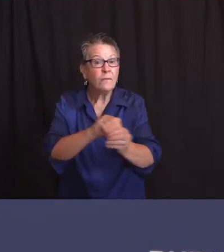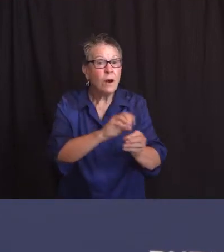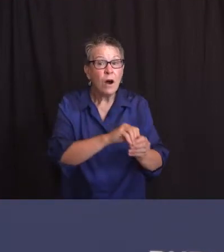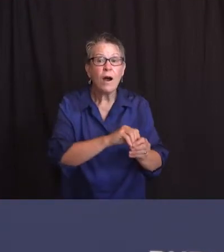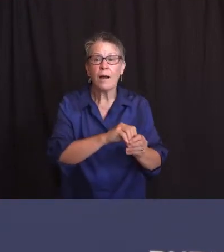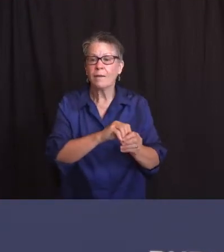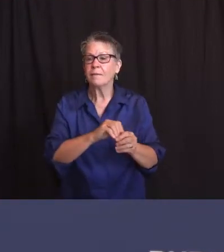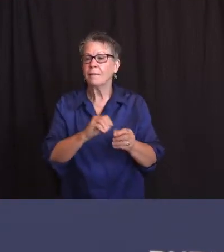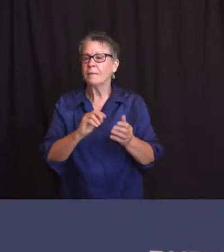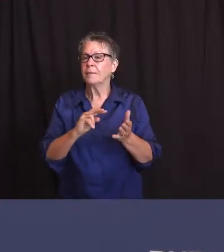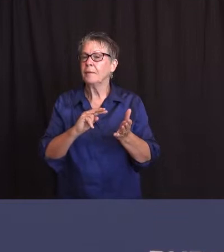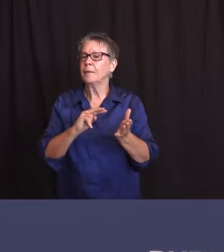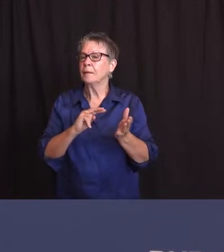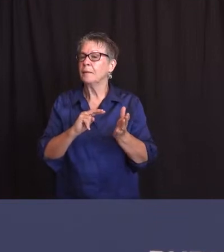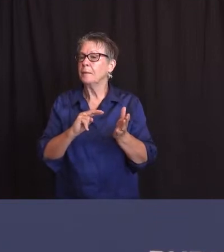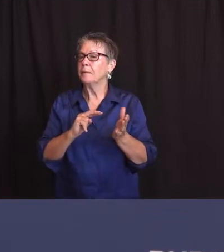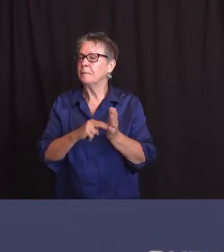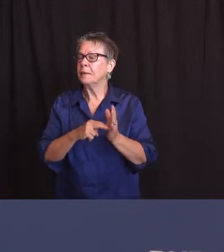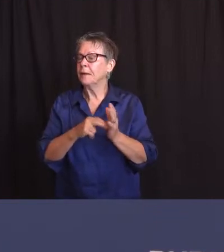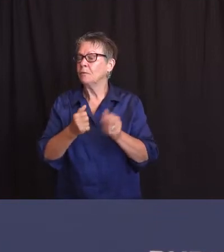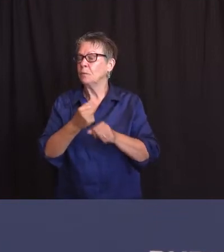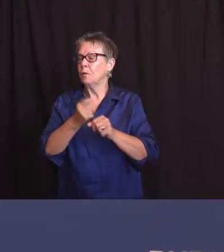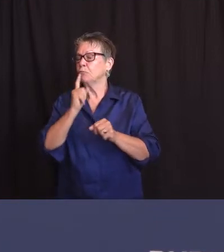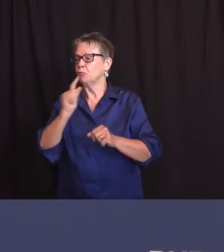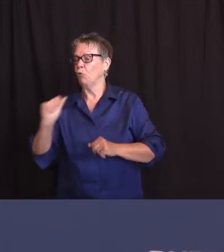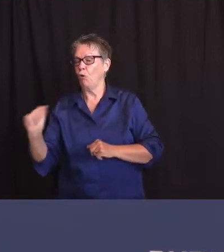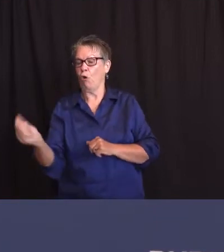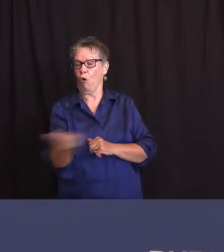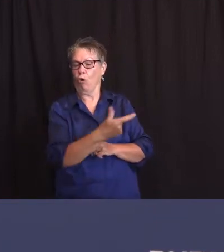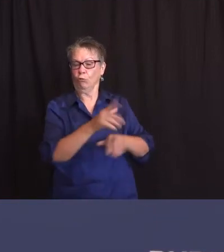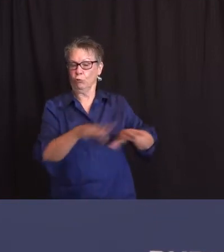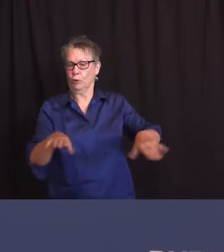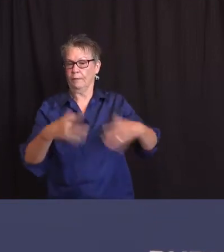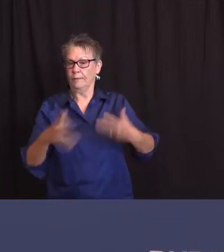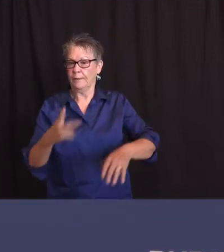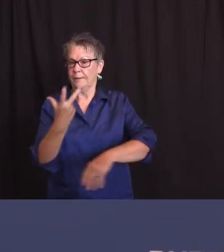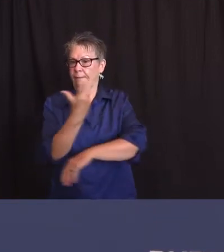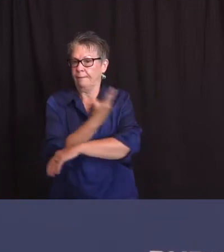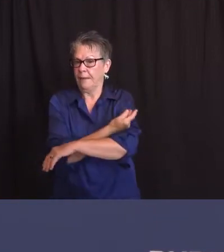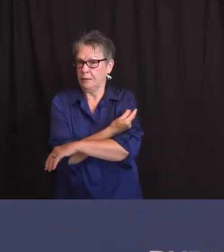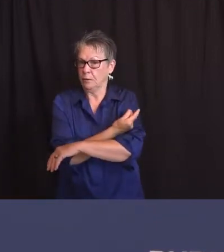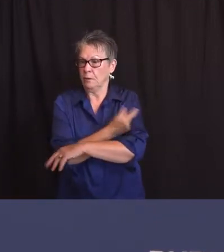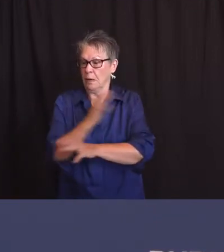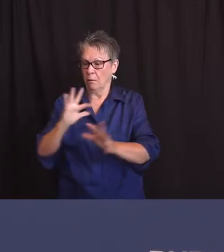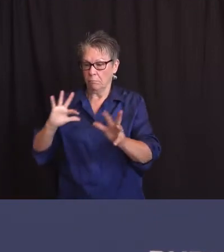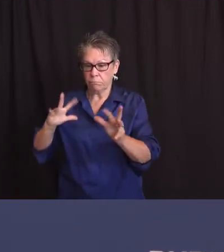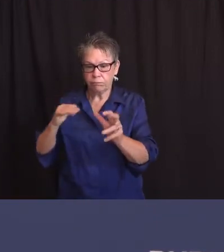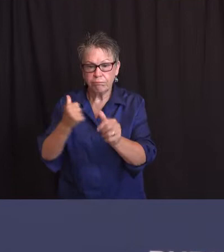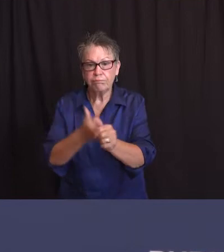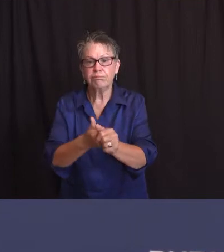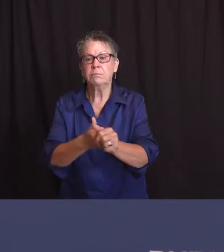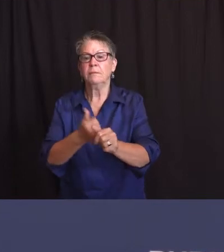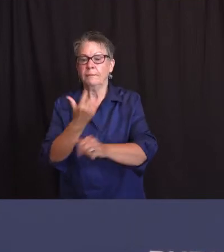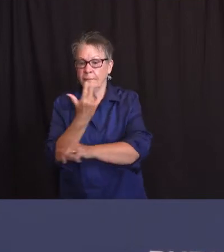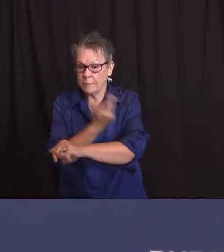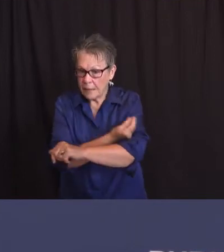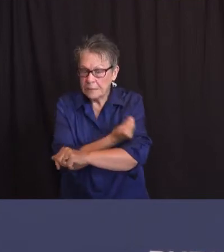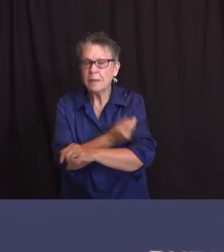recommended vaccines. Children can get a COVID-19 vaccine and other vaccines at the same